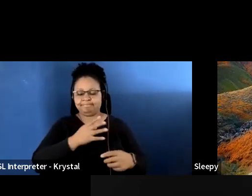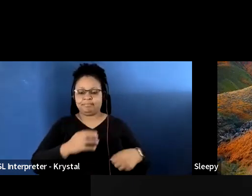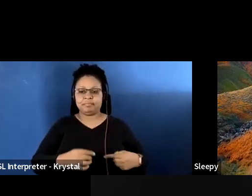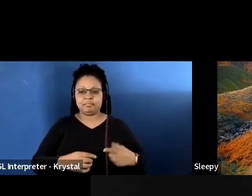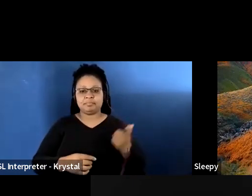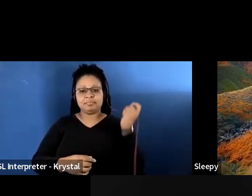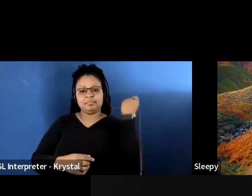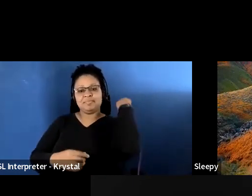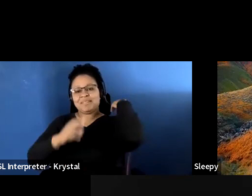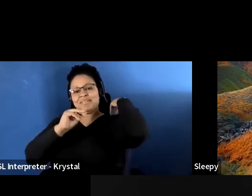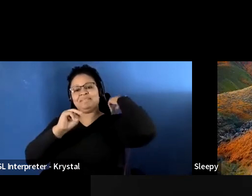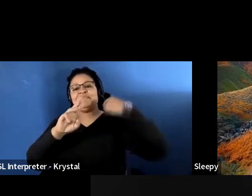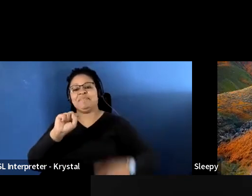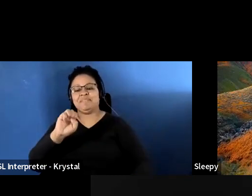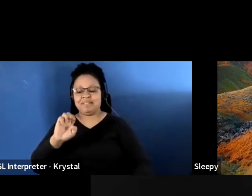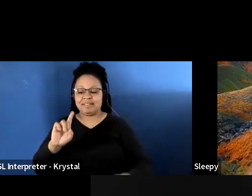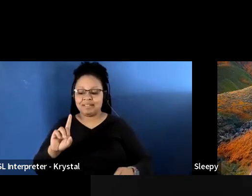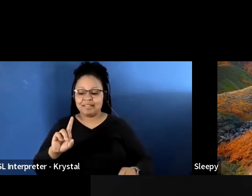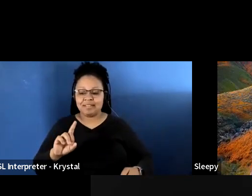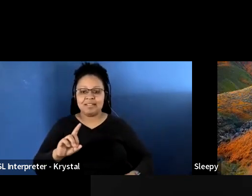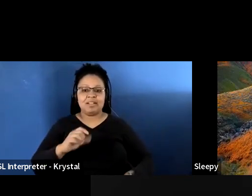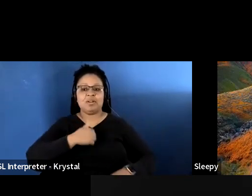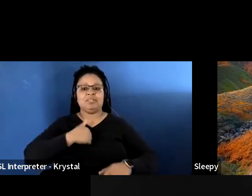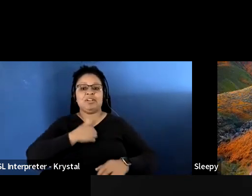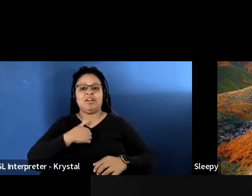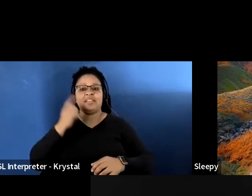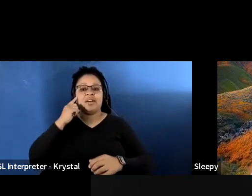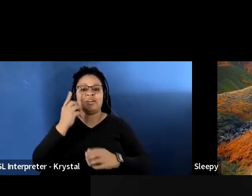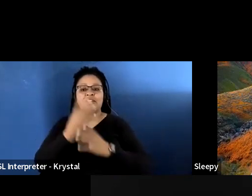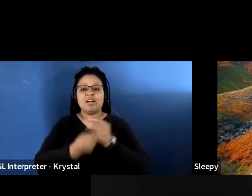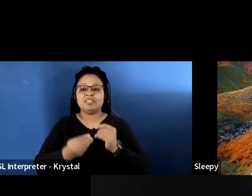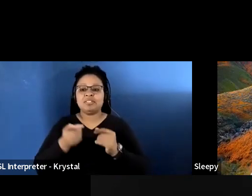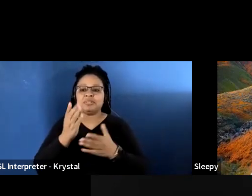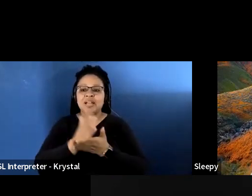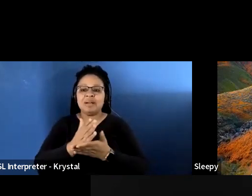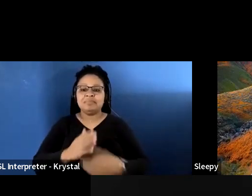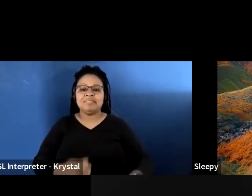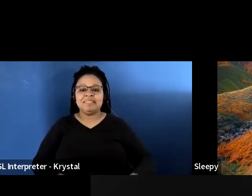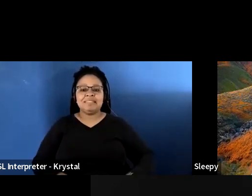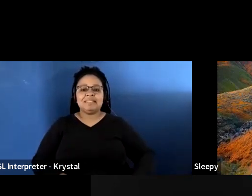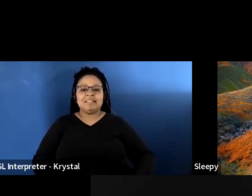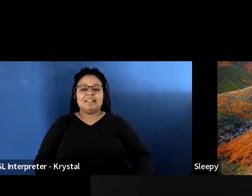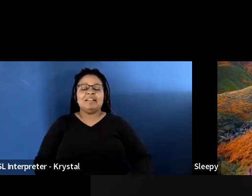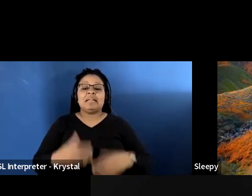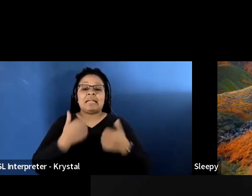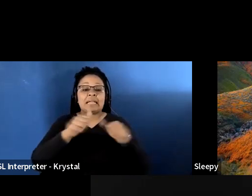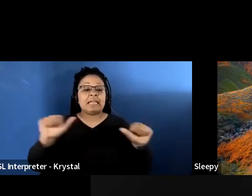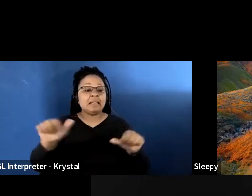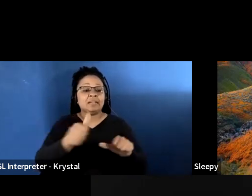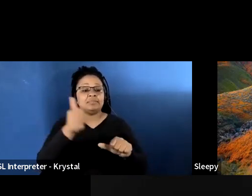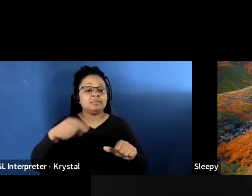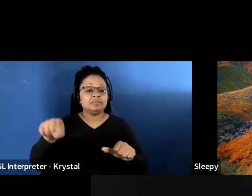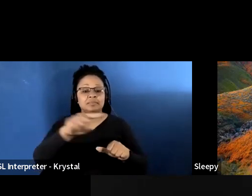you're muted, Mom. I was saying, uh-oh, I thought we lost you because you stopped. Does anyone else have